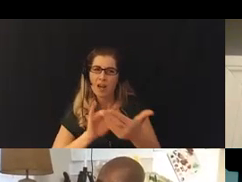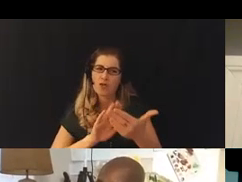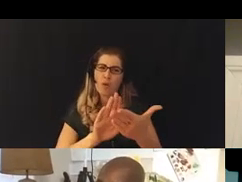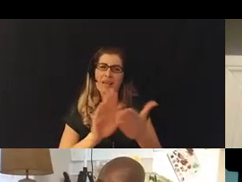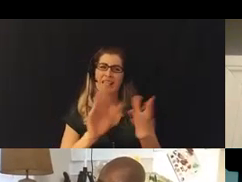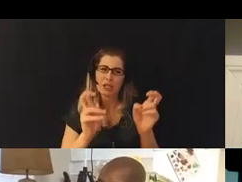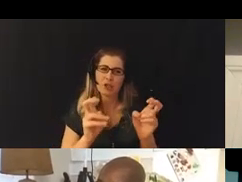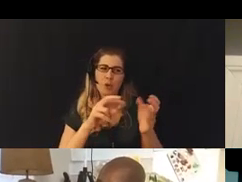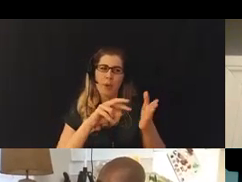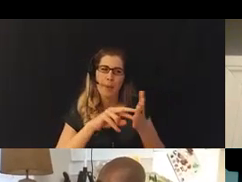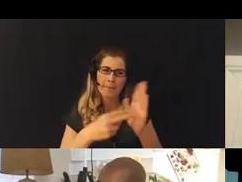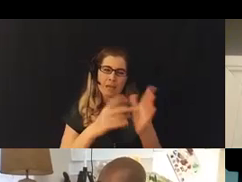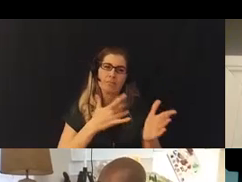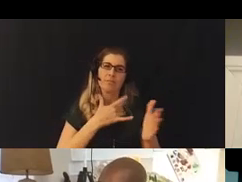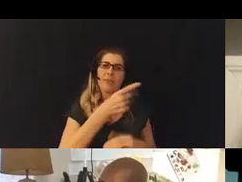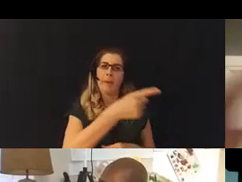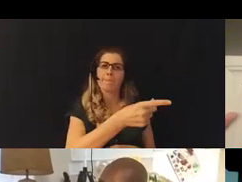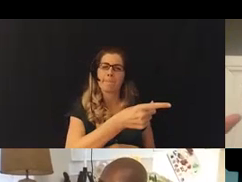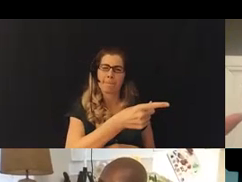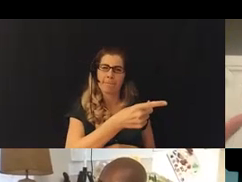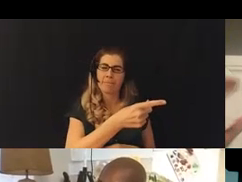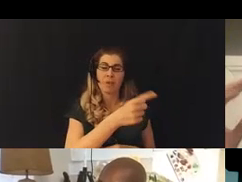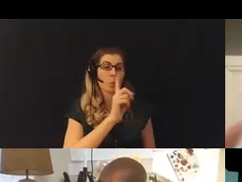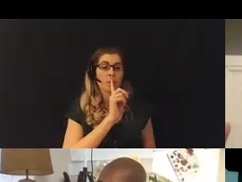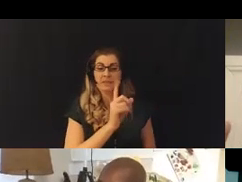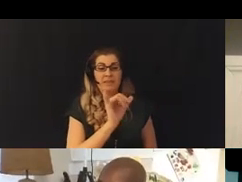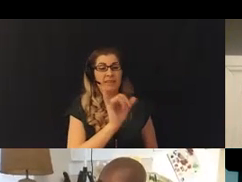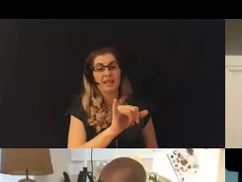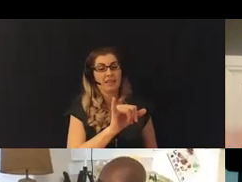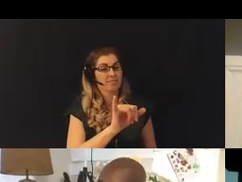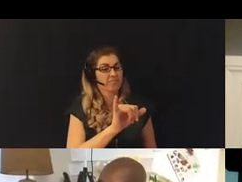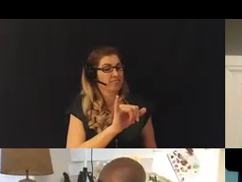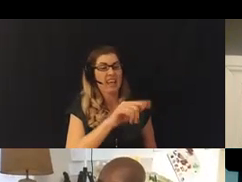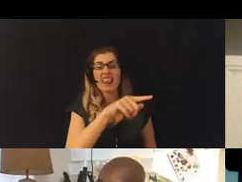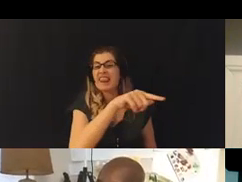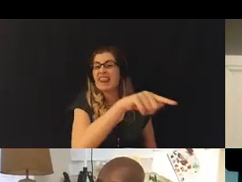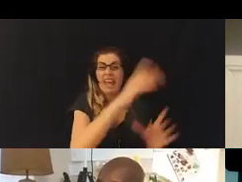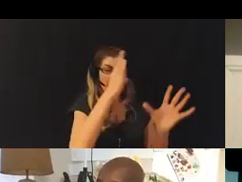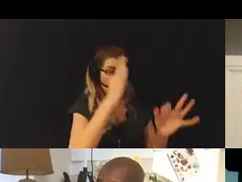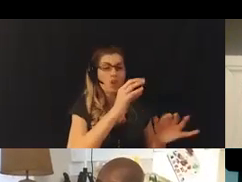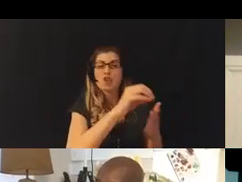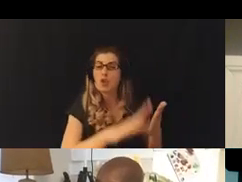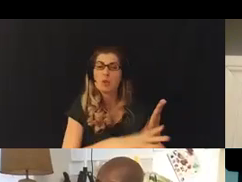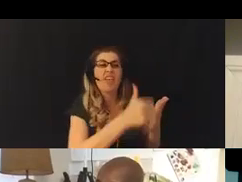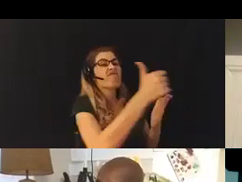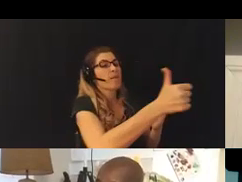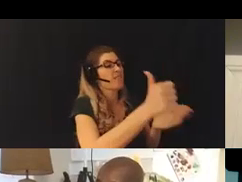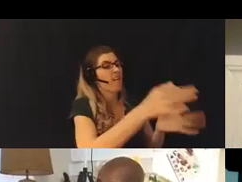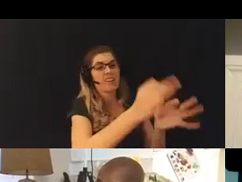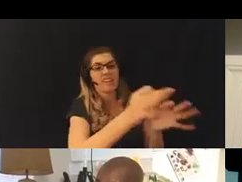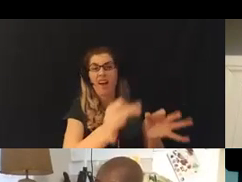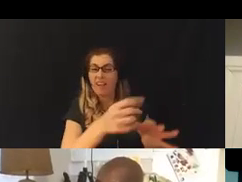that's meaningful in their lives. So it is it's entirely student run, that last project. And they're just creating a series of three